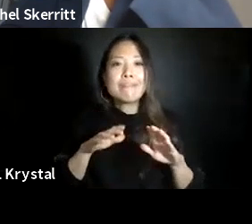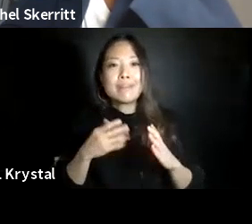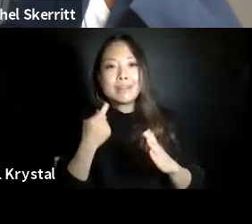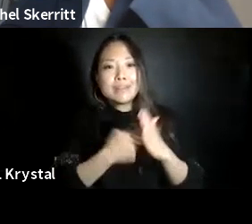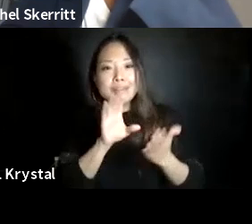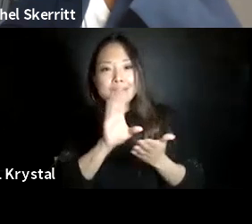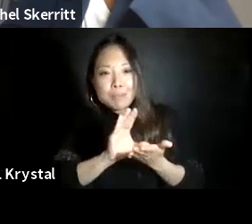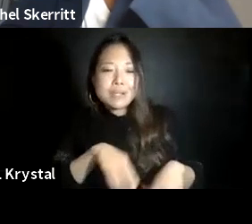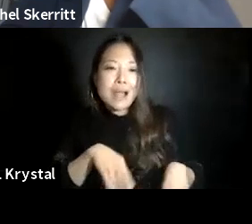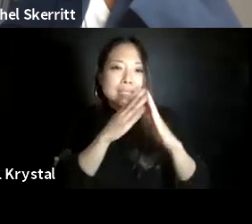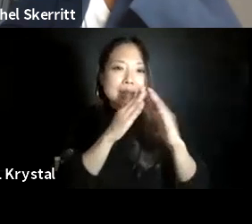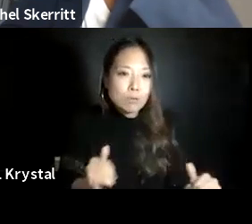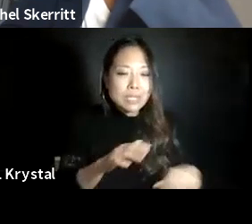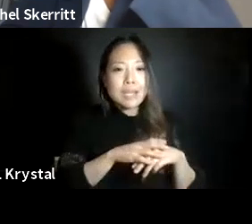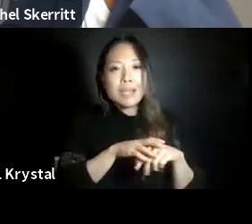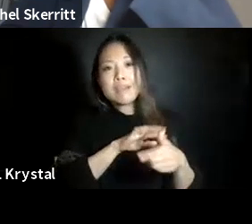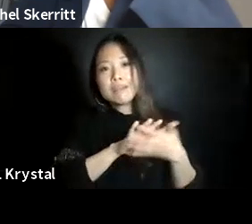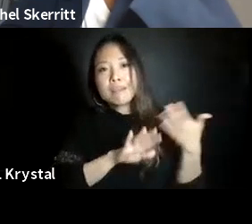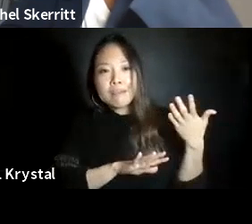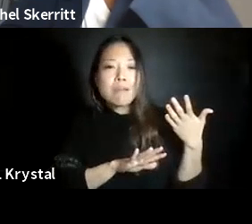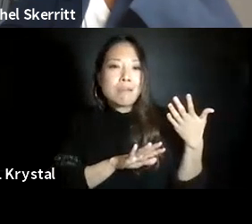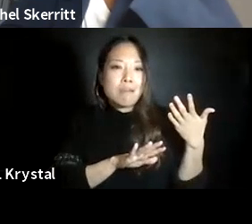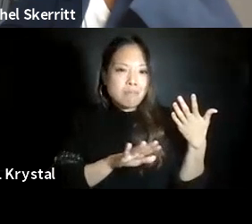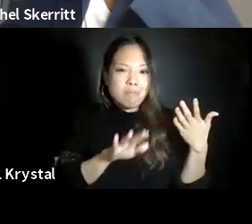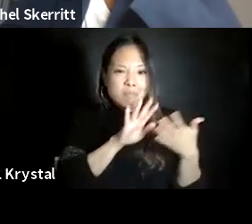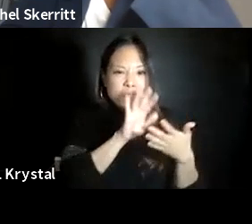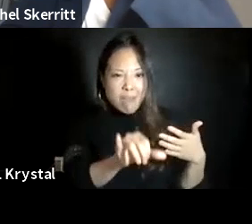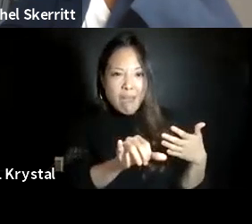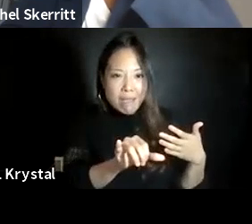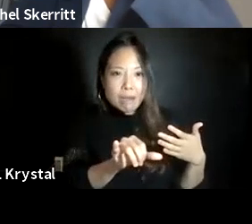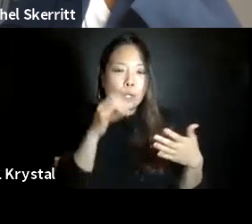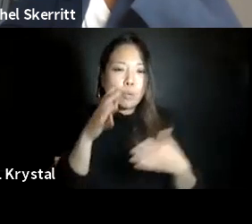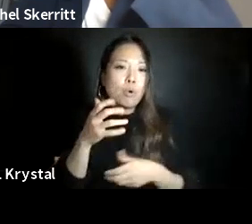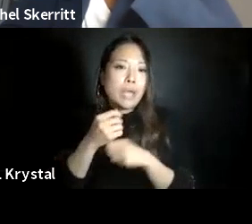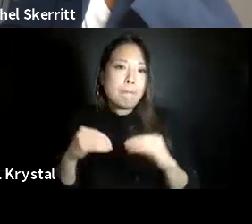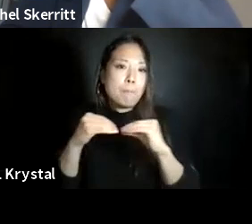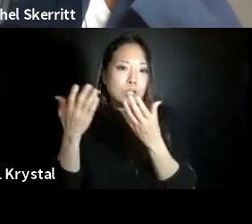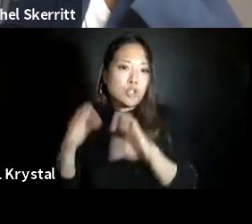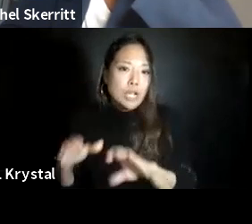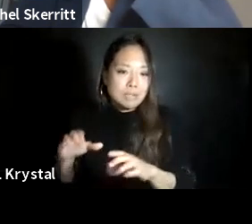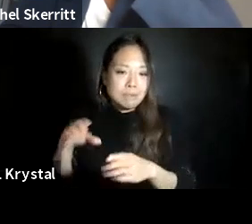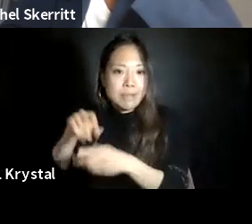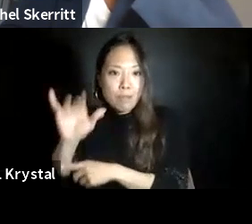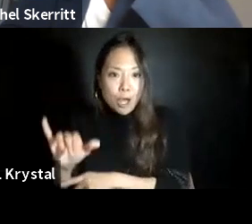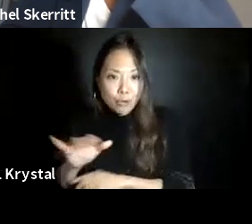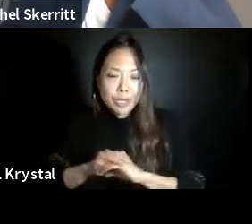And then 100% of seats would be allocated, but as Ms.